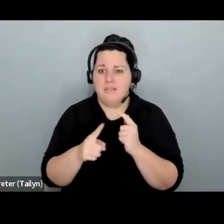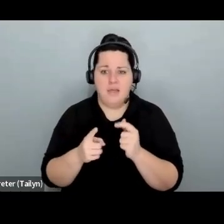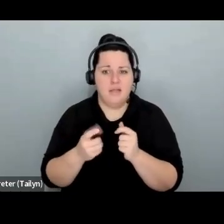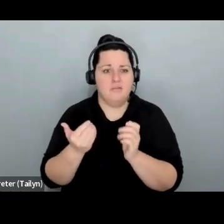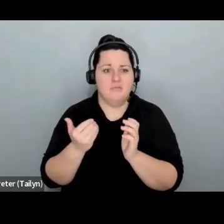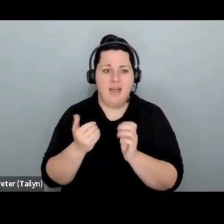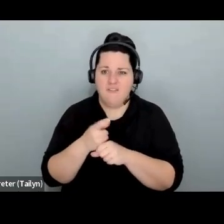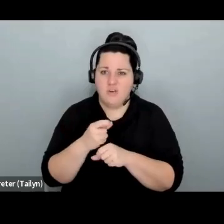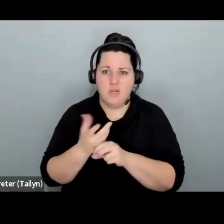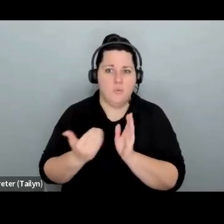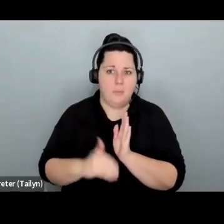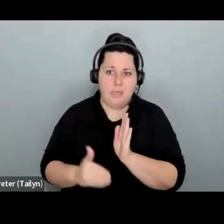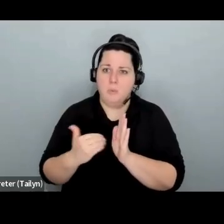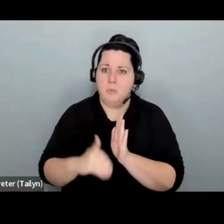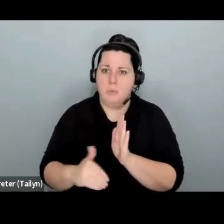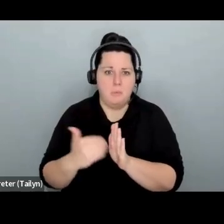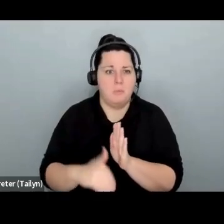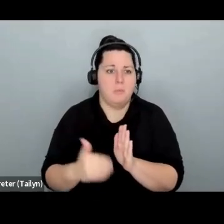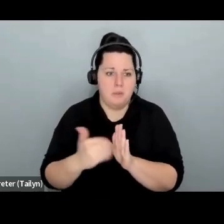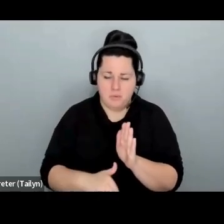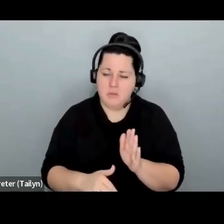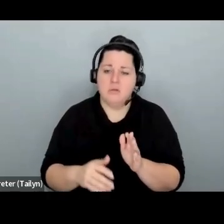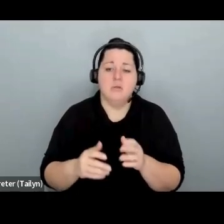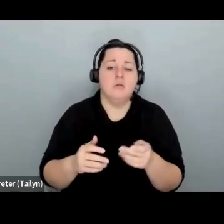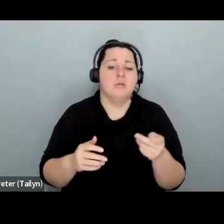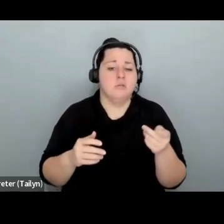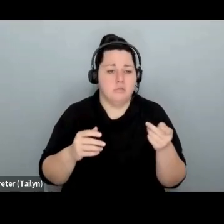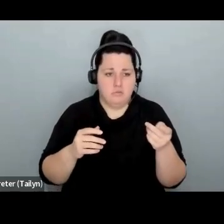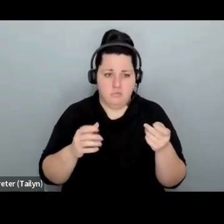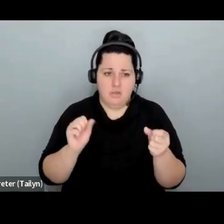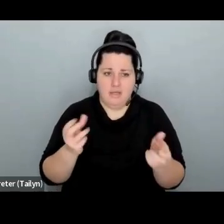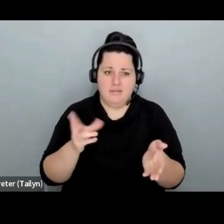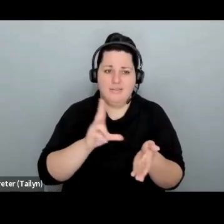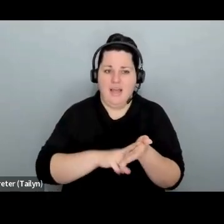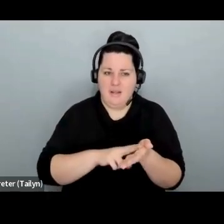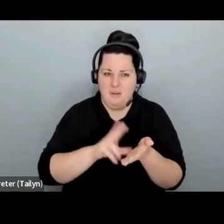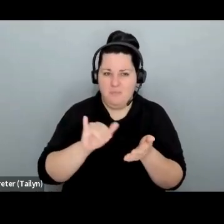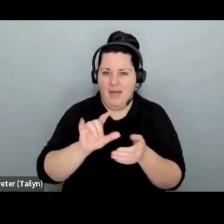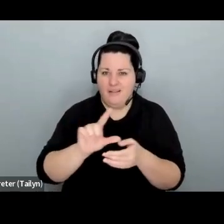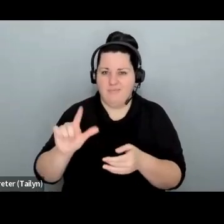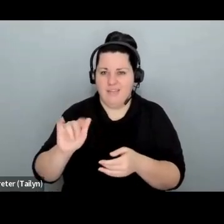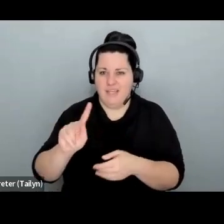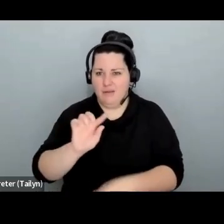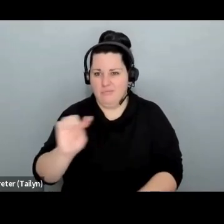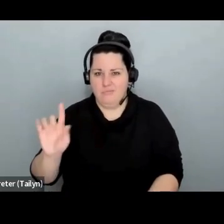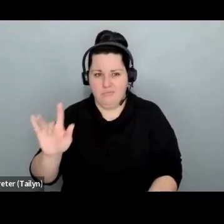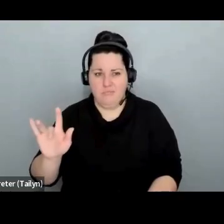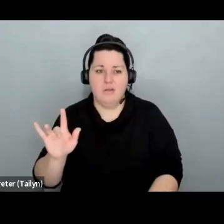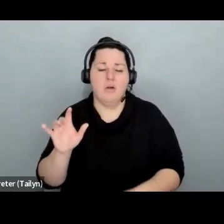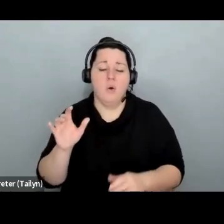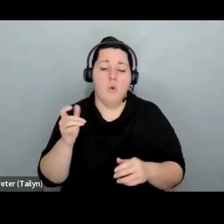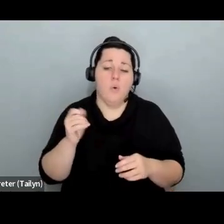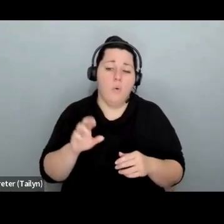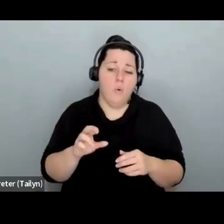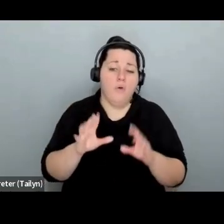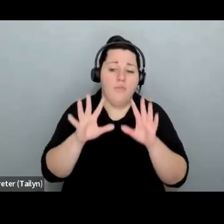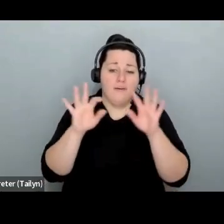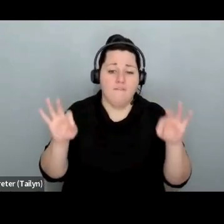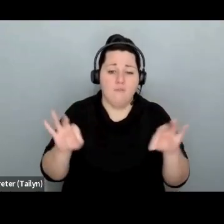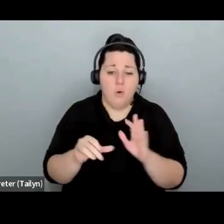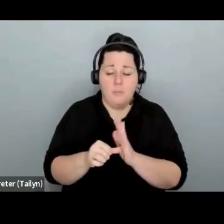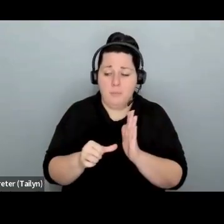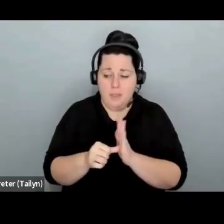of these every year. And you can sign up with the link that is on the slide, or we also have on the forms page of